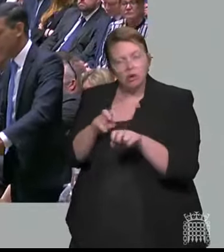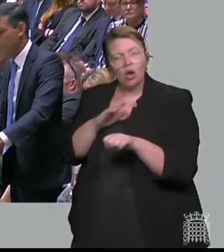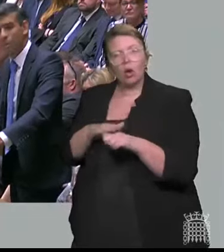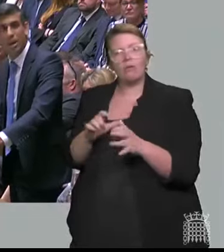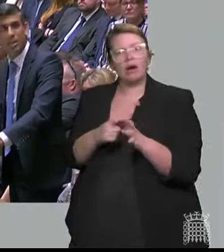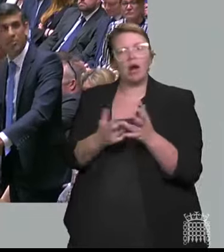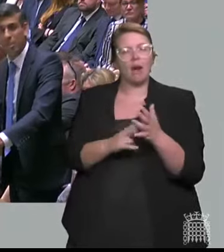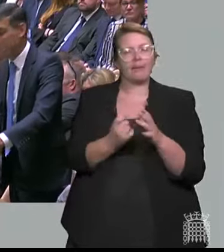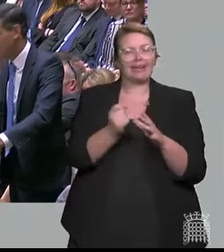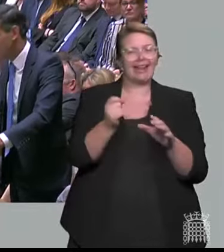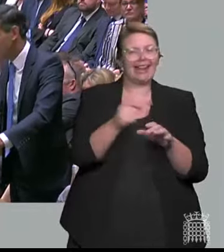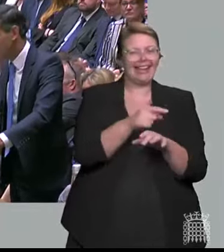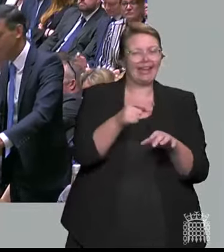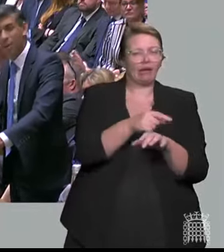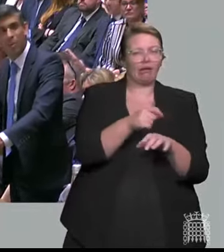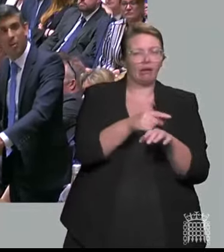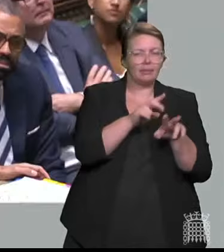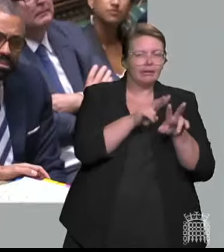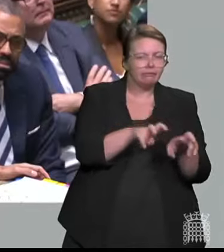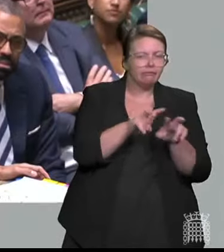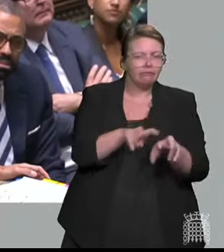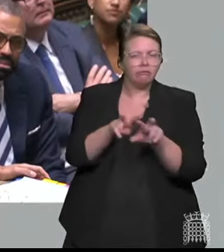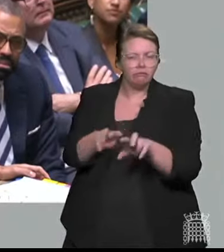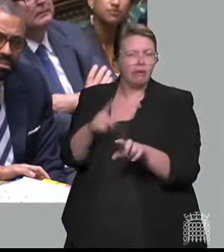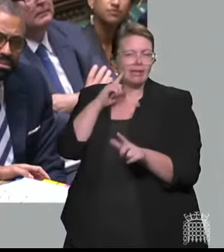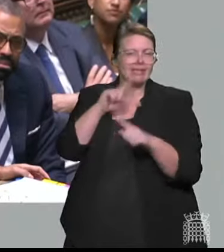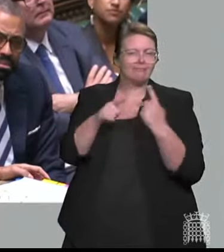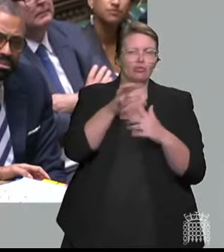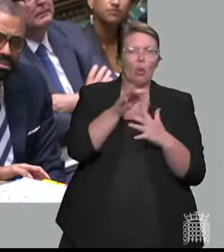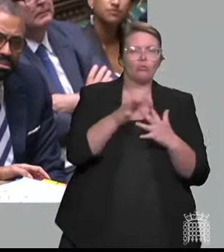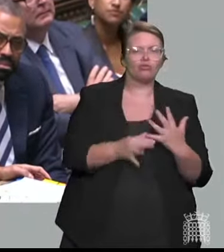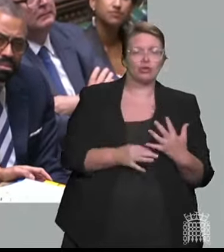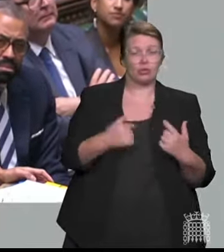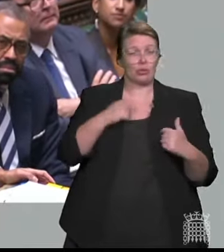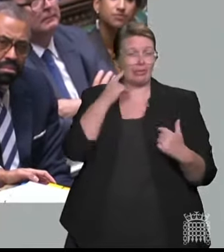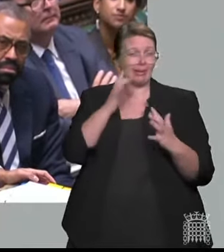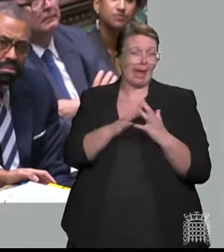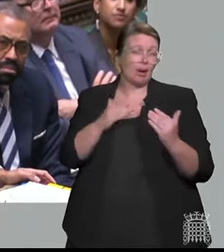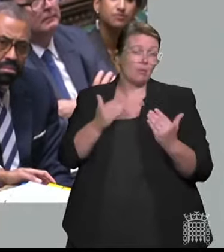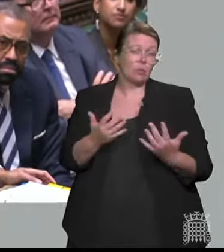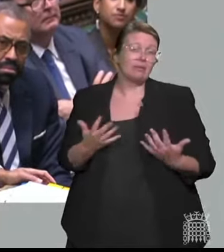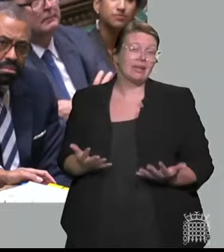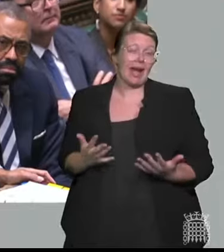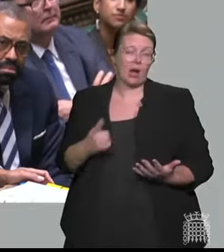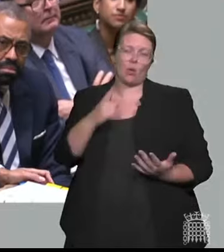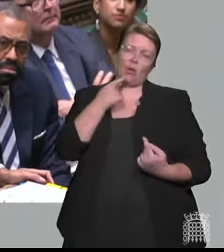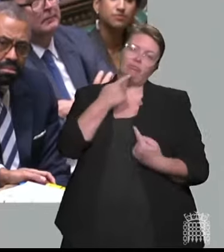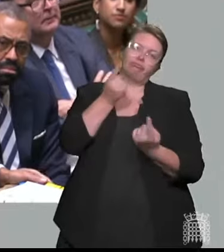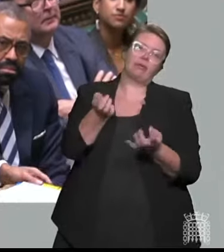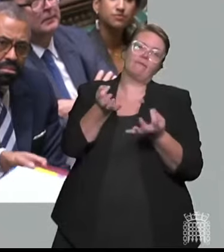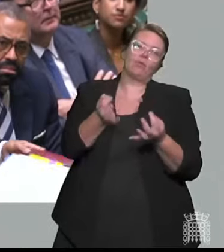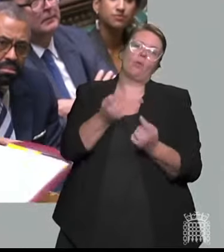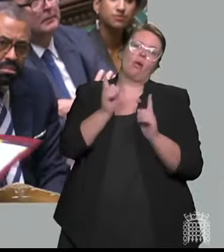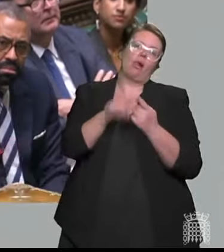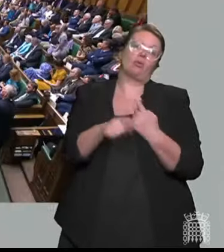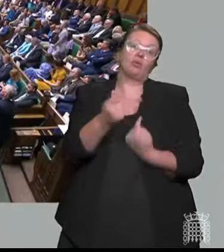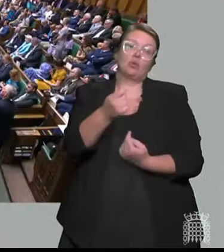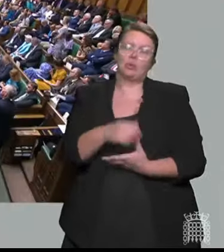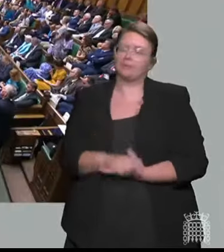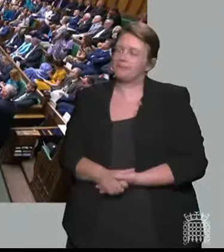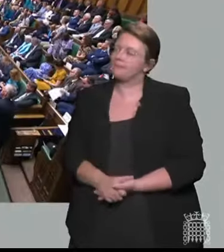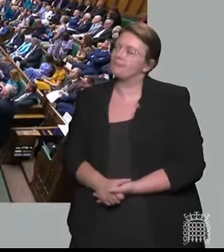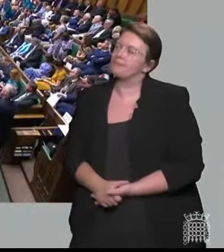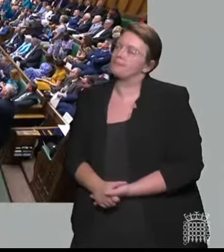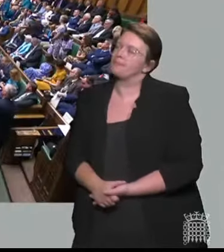particular with a range of potential options. We're in the process of considering those responses and will issue a formal response in due case. Claire